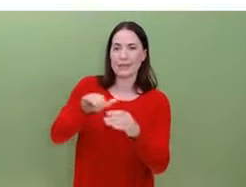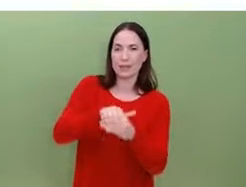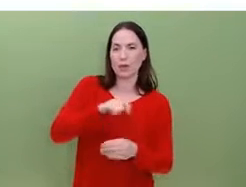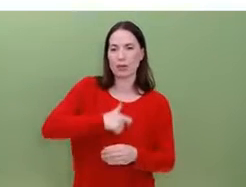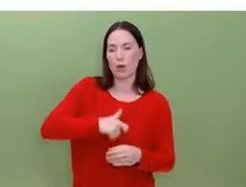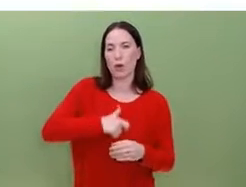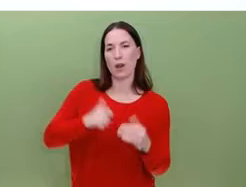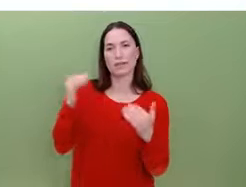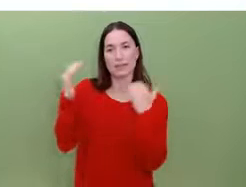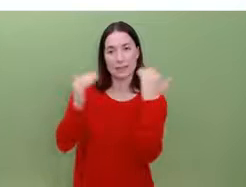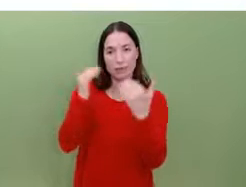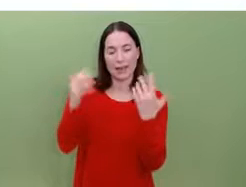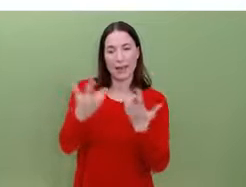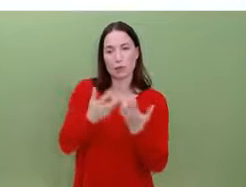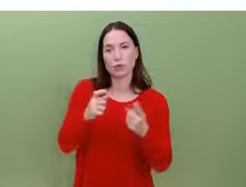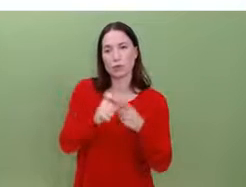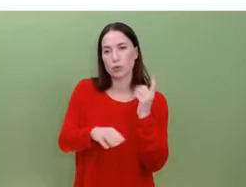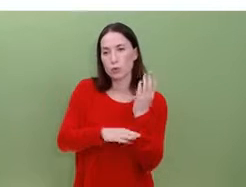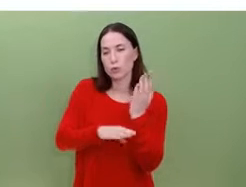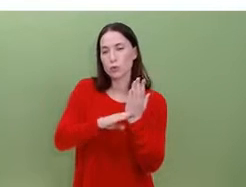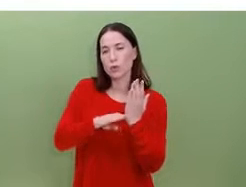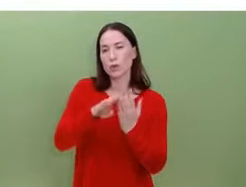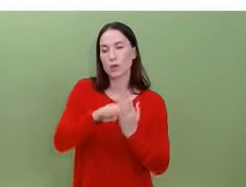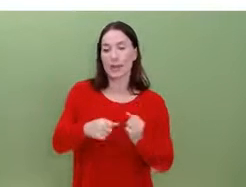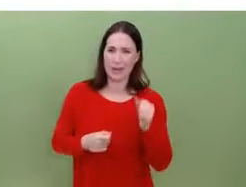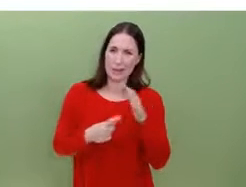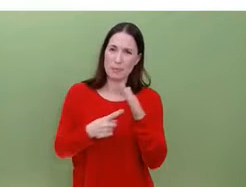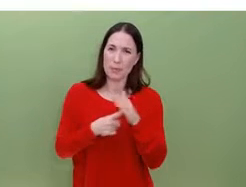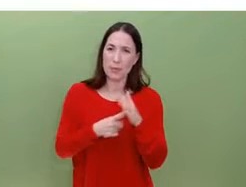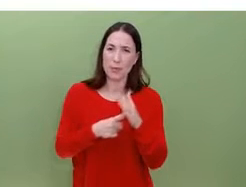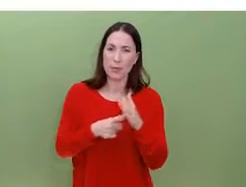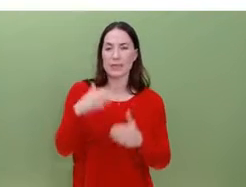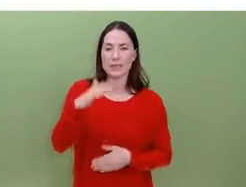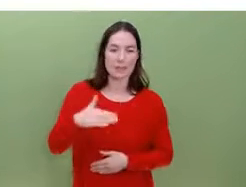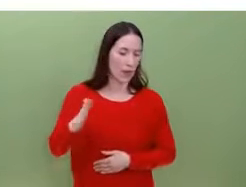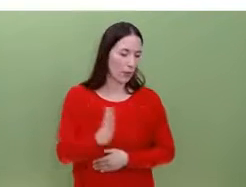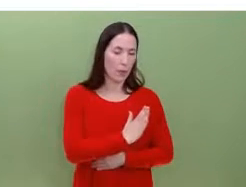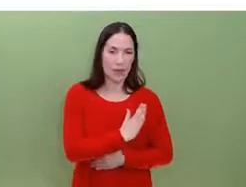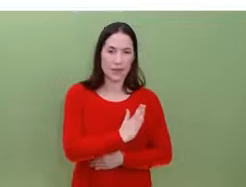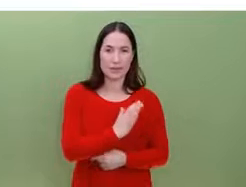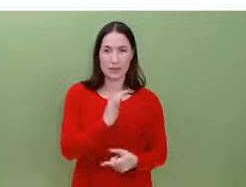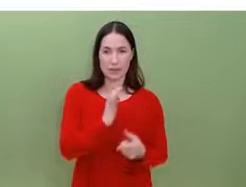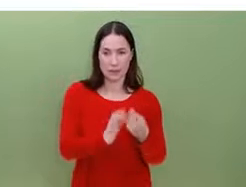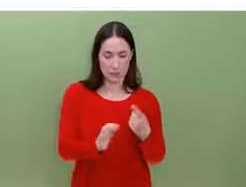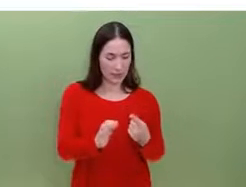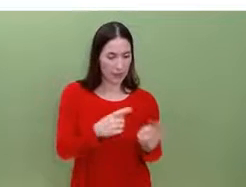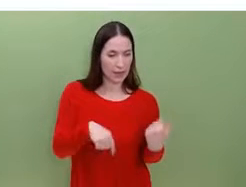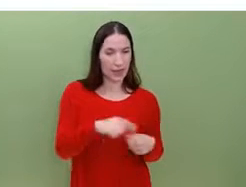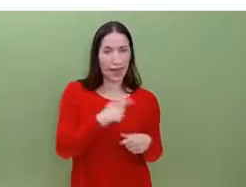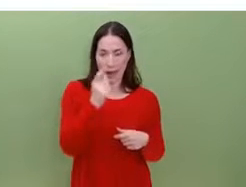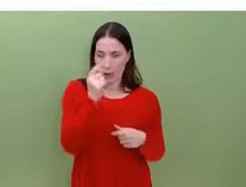that's been really important. The South West in particular was able to